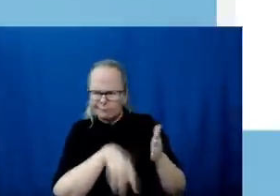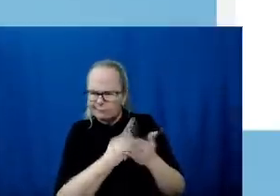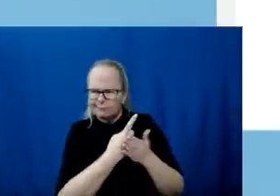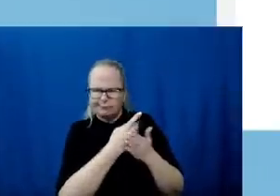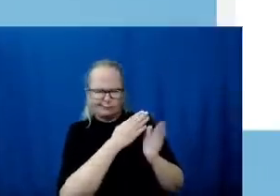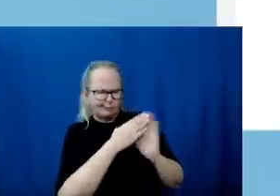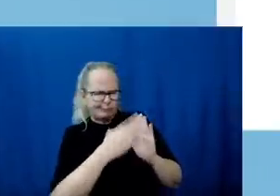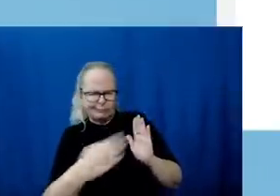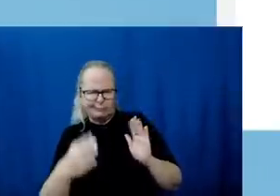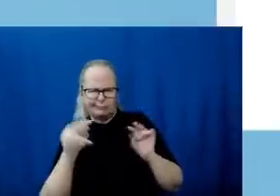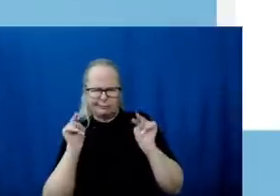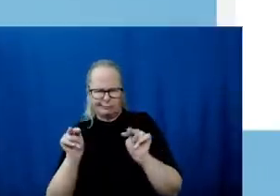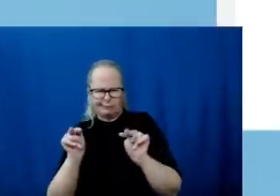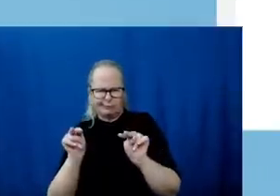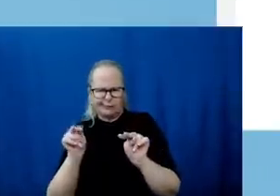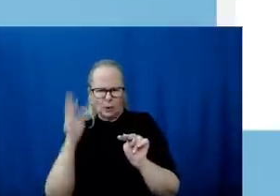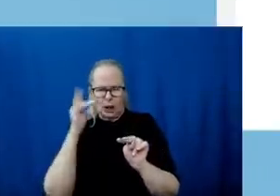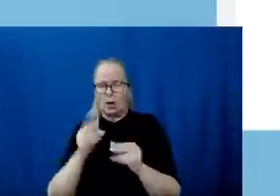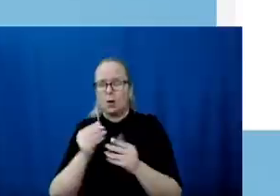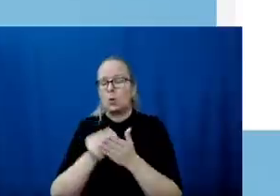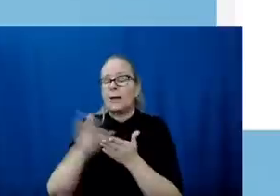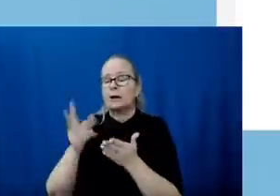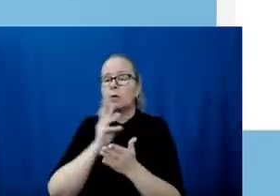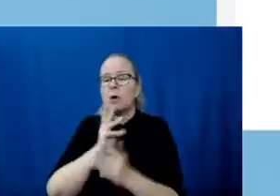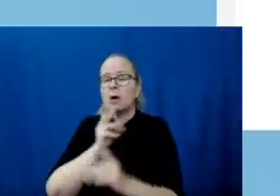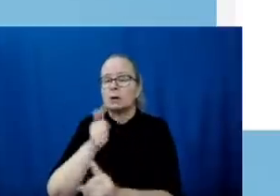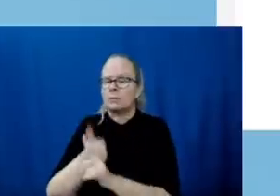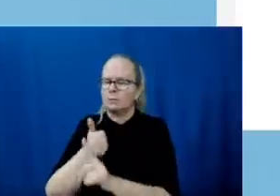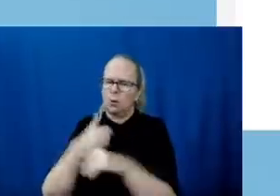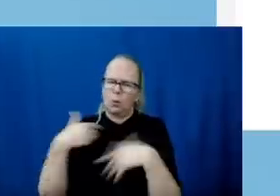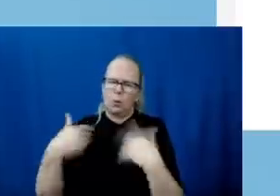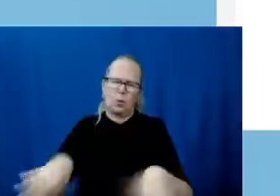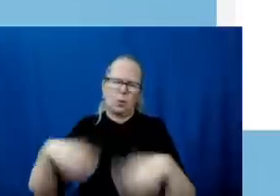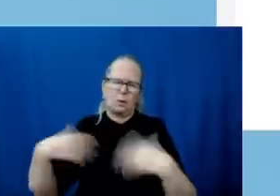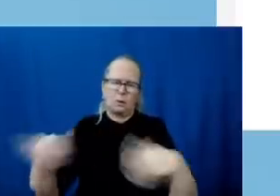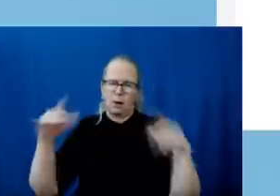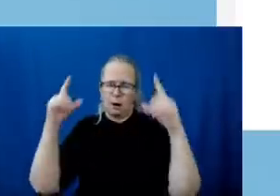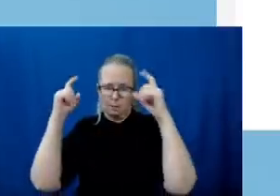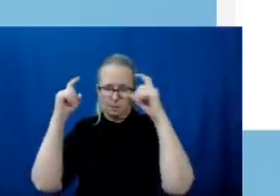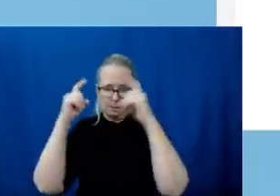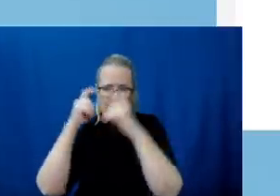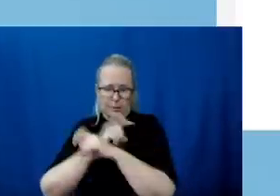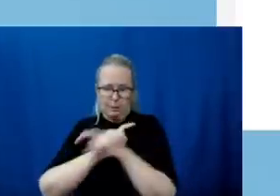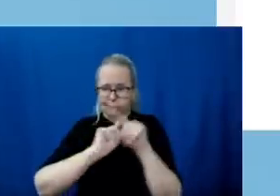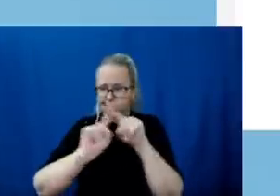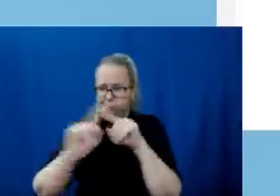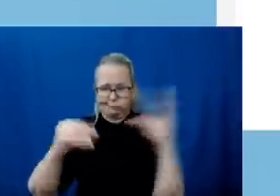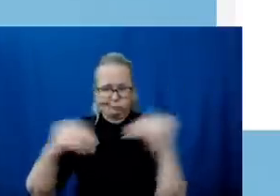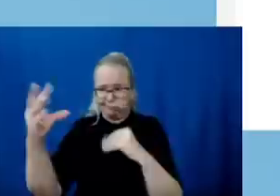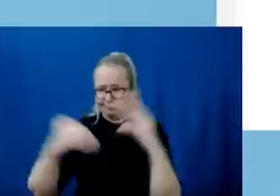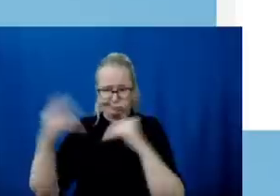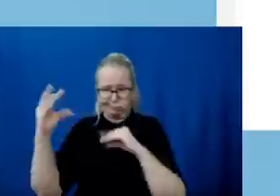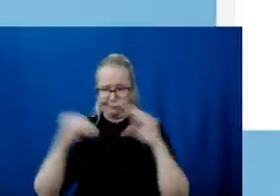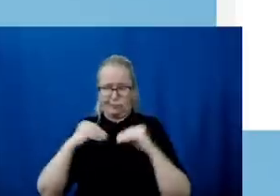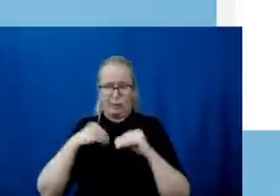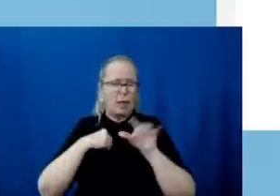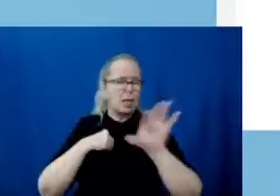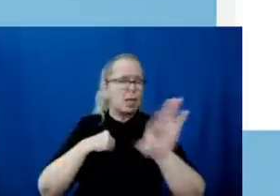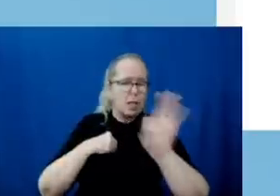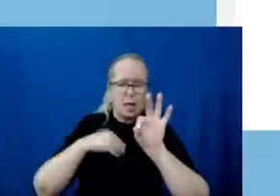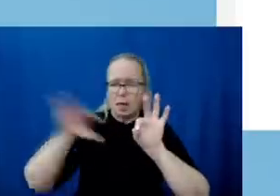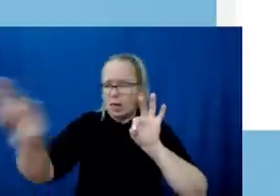because recognizing wastewater is a terribly complex and heterogeneous matrix, and there is bound to be